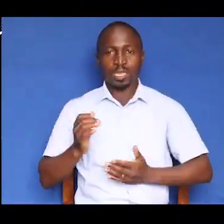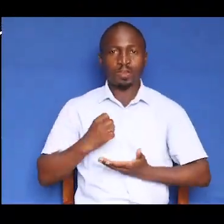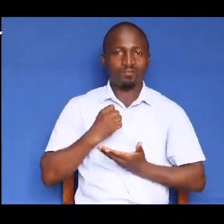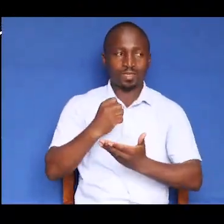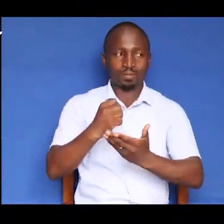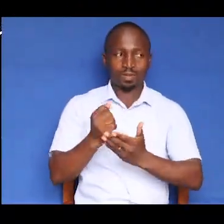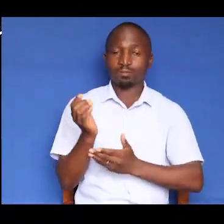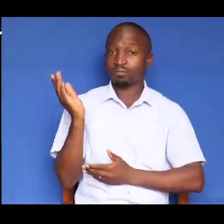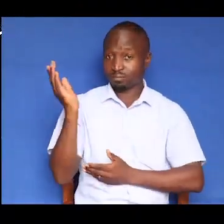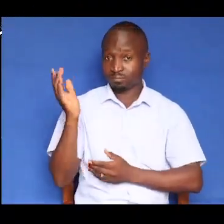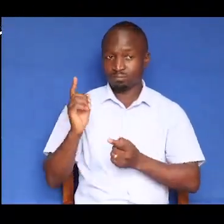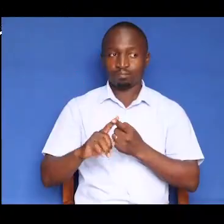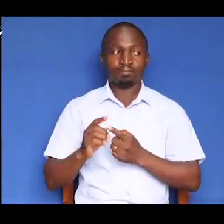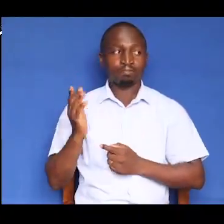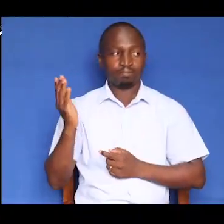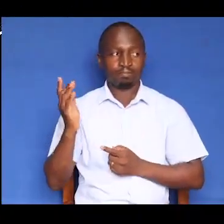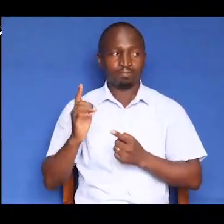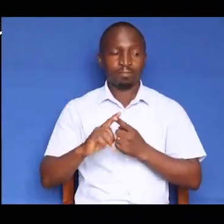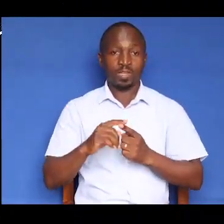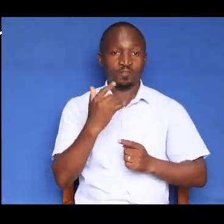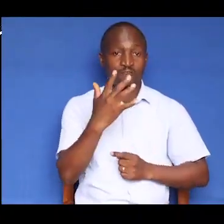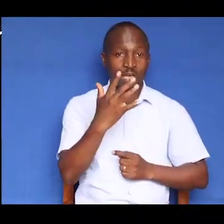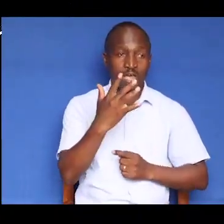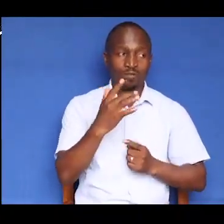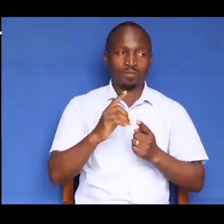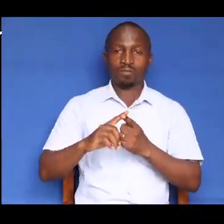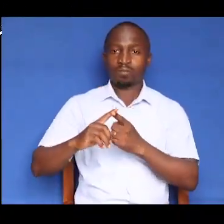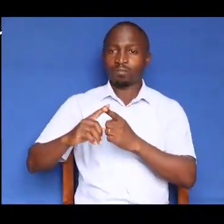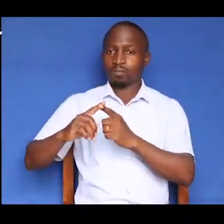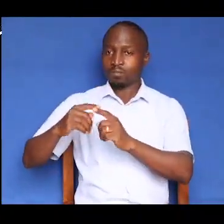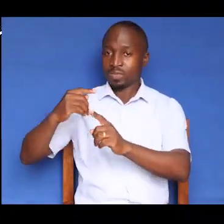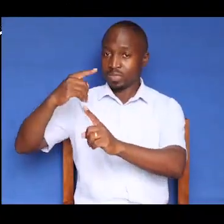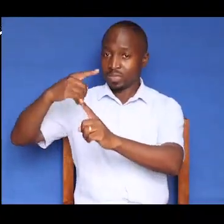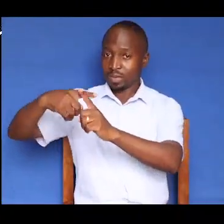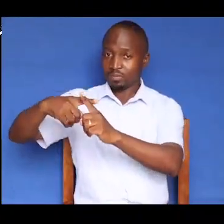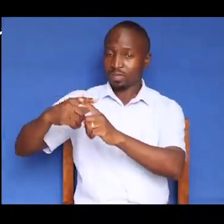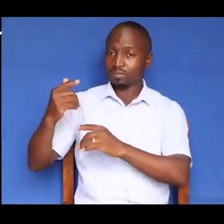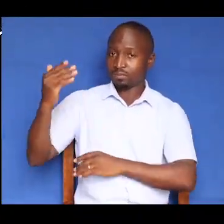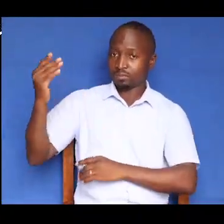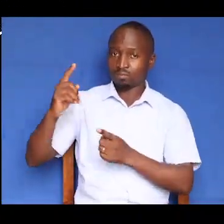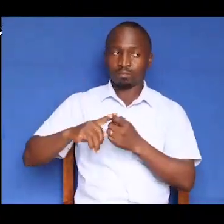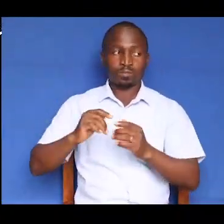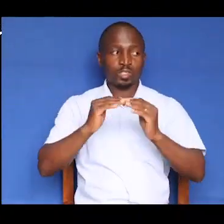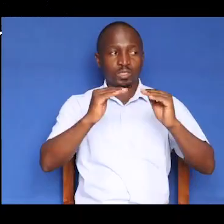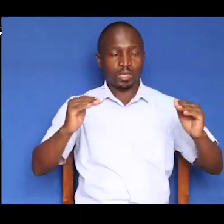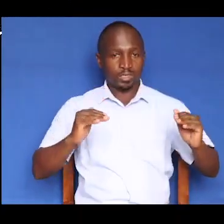in income over 100. Here, by cross multiply, change in income will